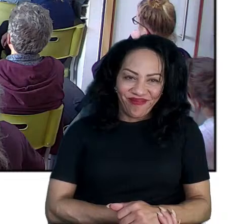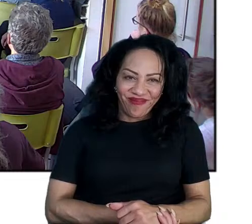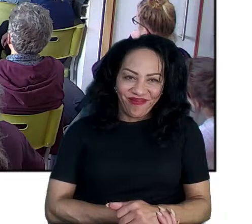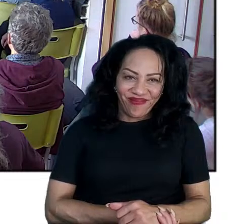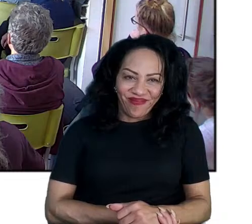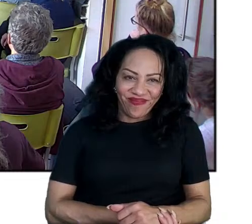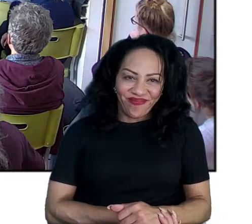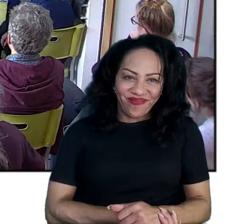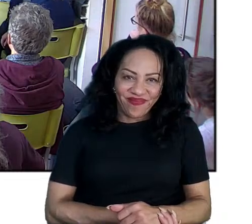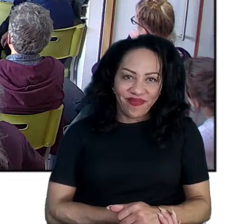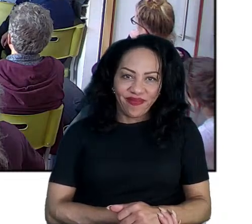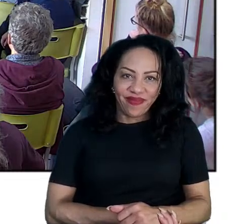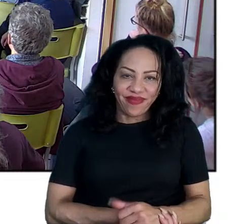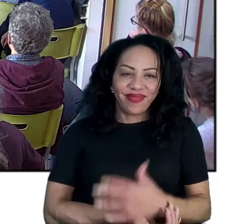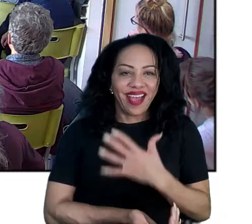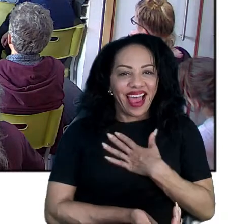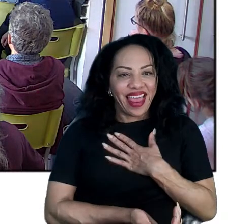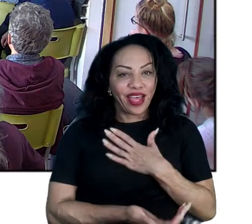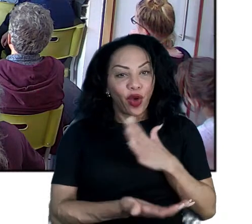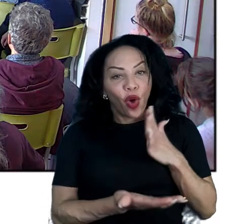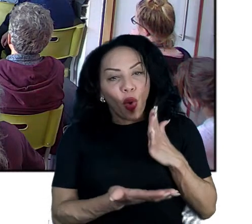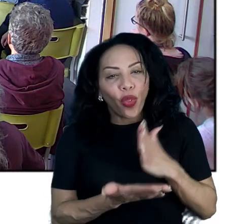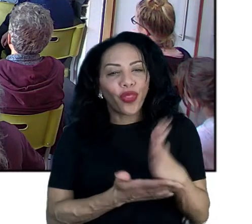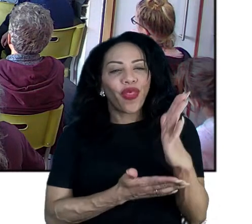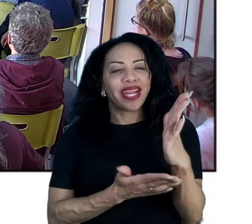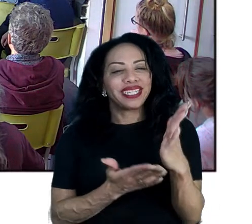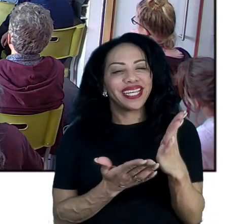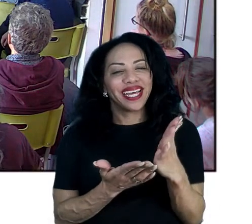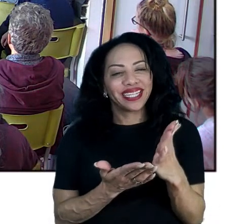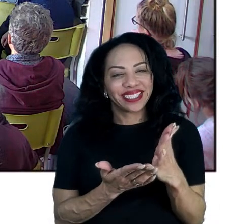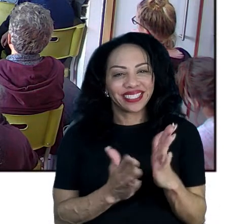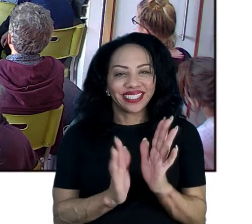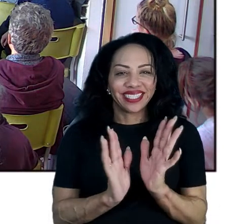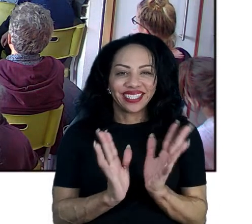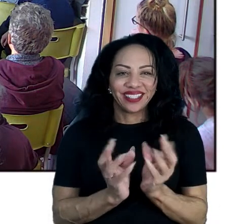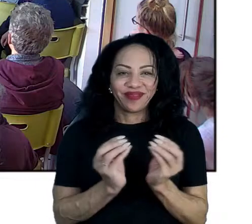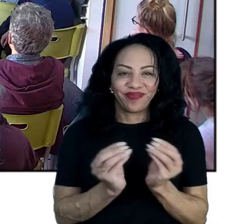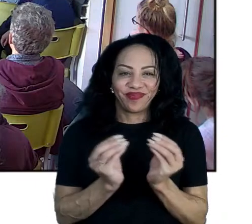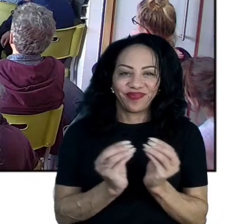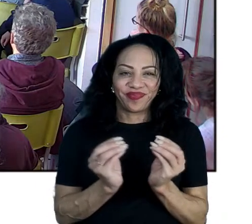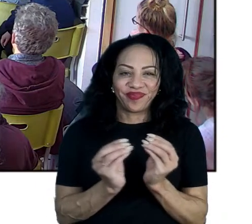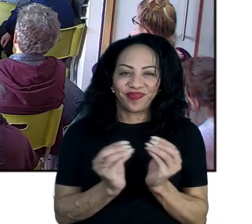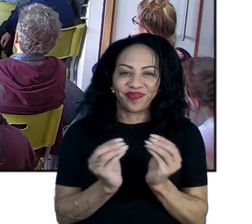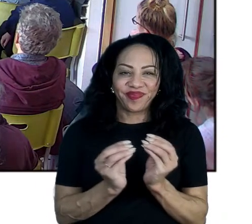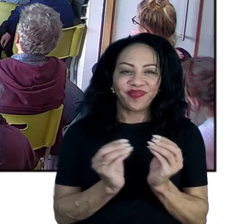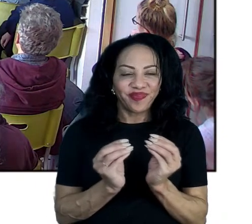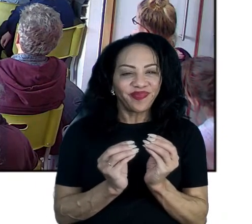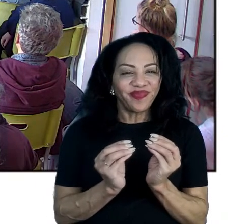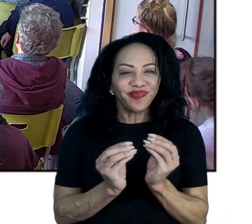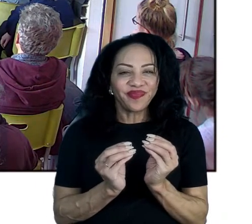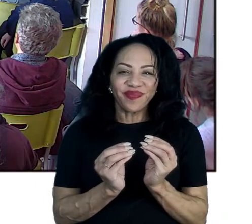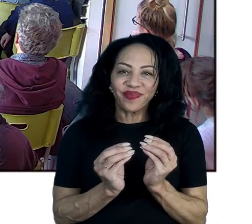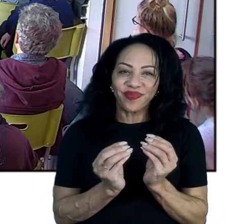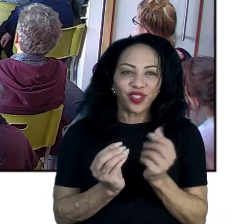an authentic, as much as you can be authentic, an authentic connection with that analogue